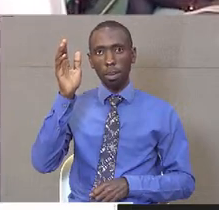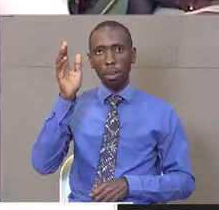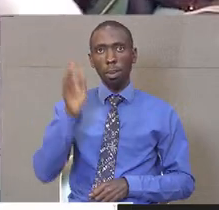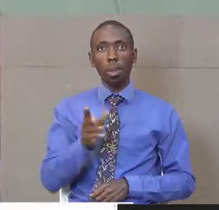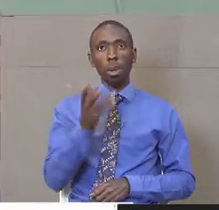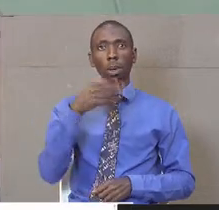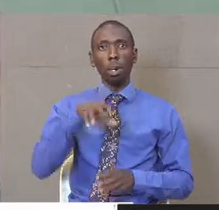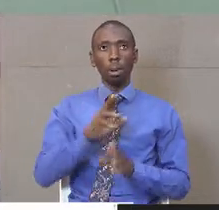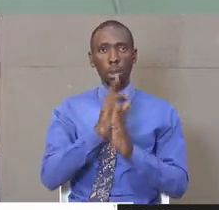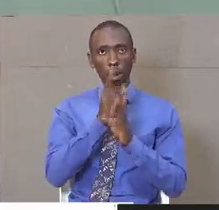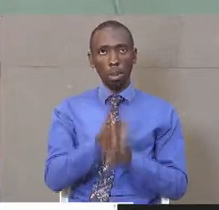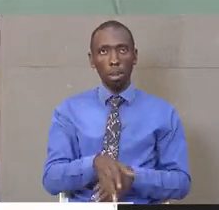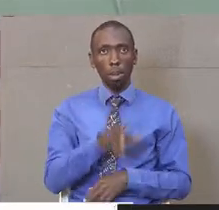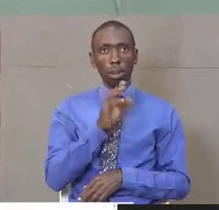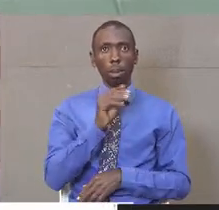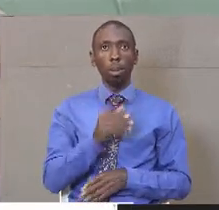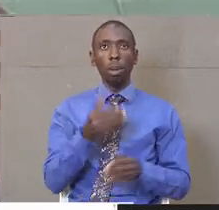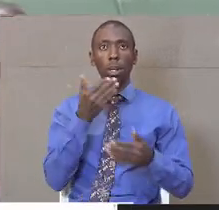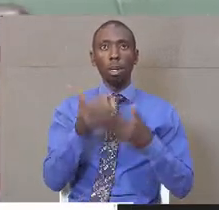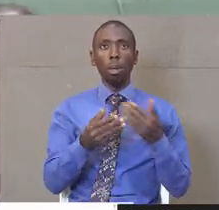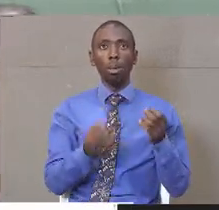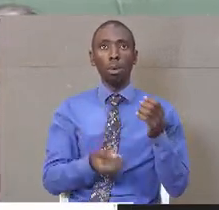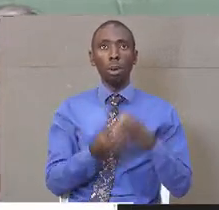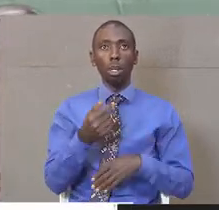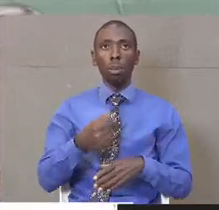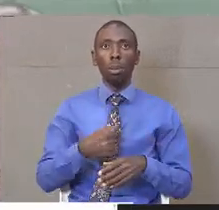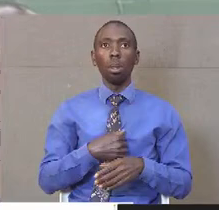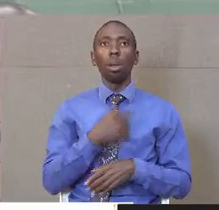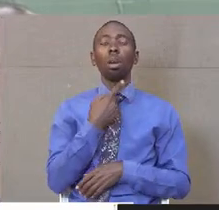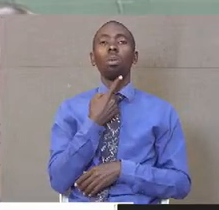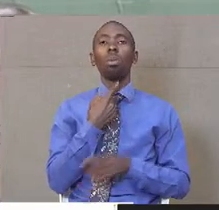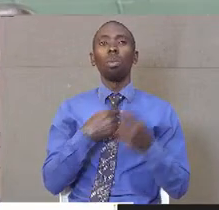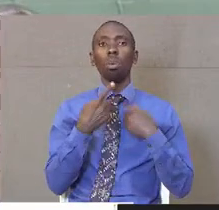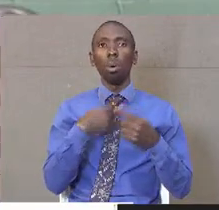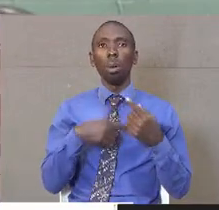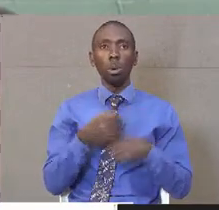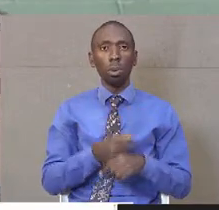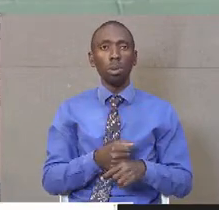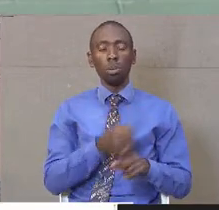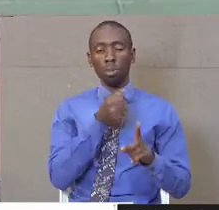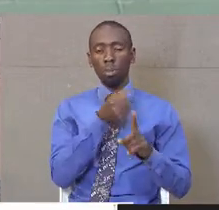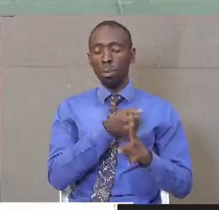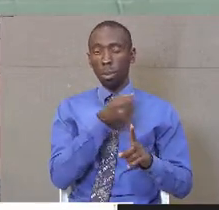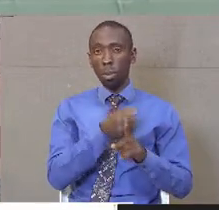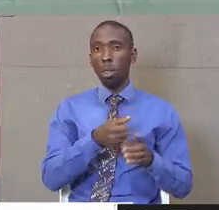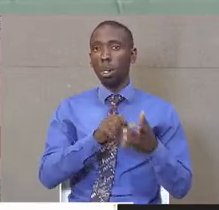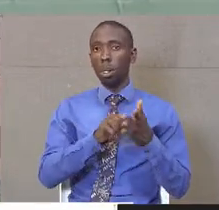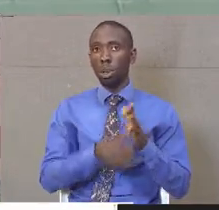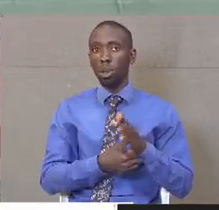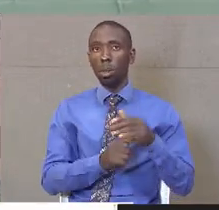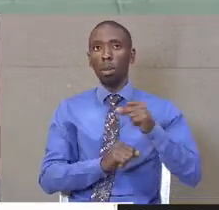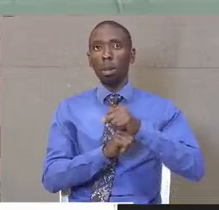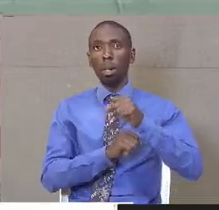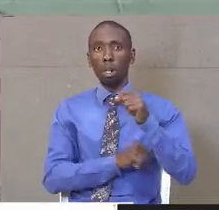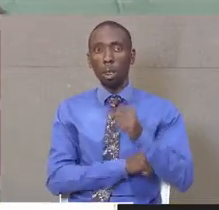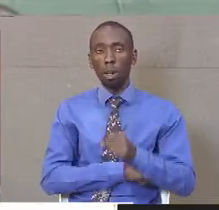Right Honorable Speaker, thank you for this opportunity. I would like to emphasize the point of funding for